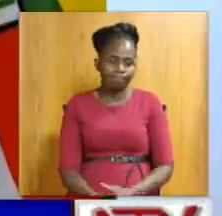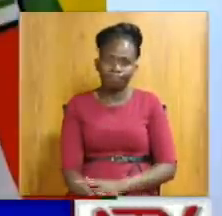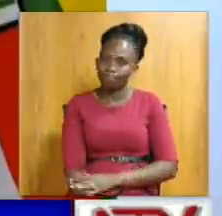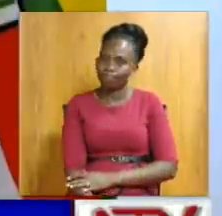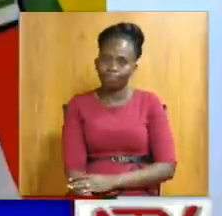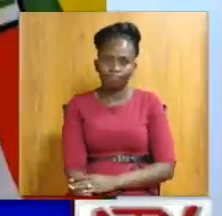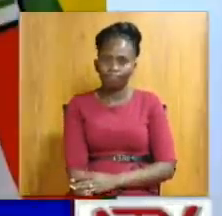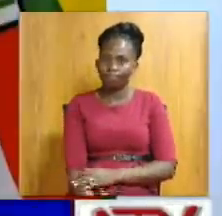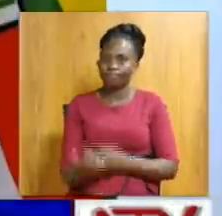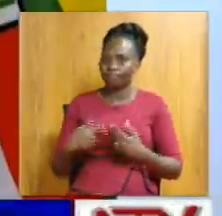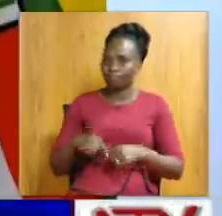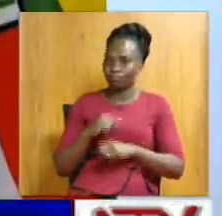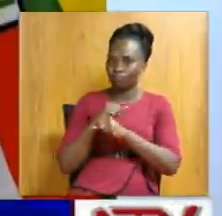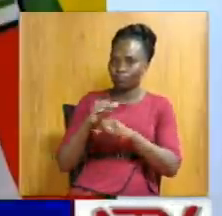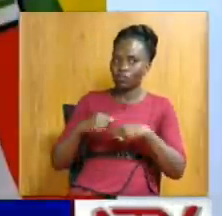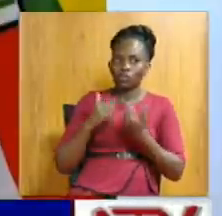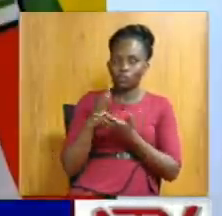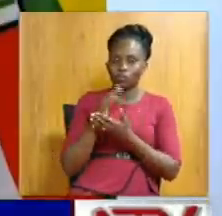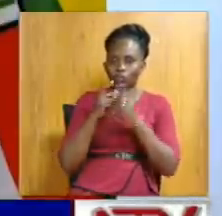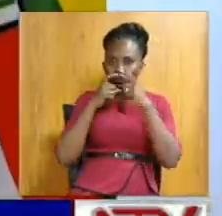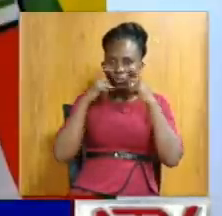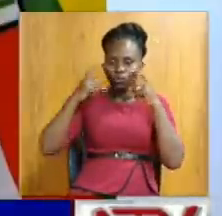we get protected.